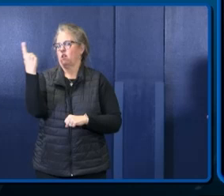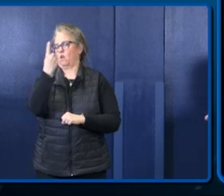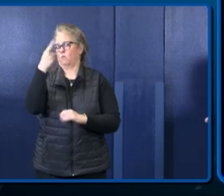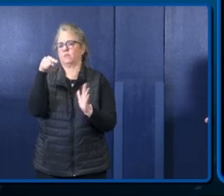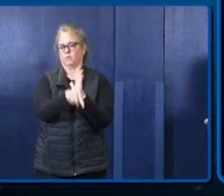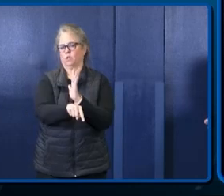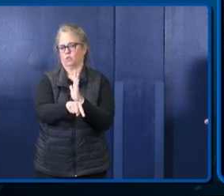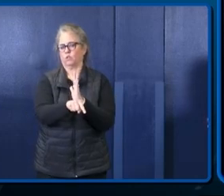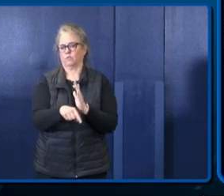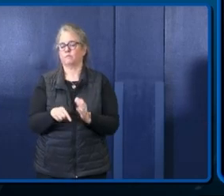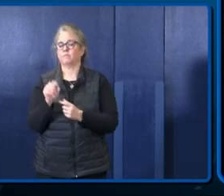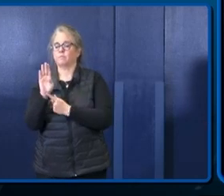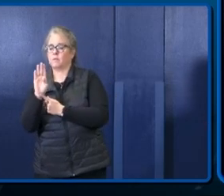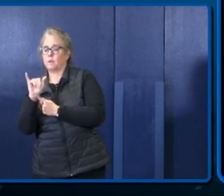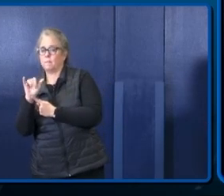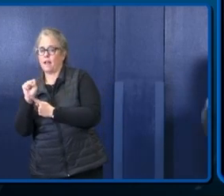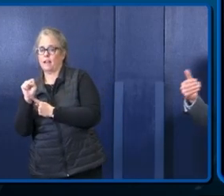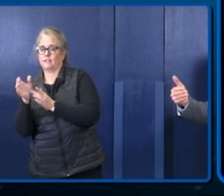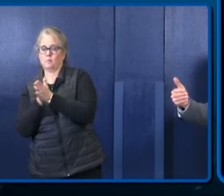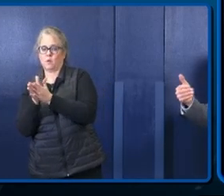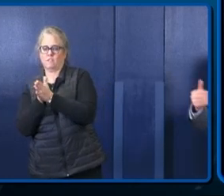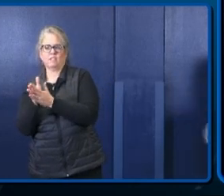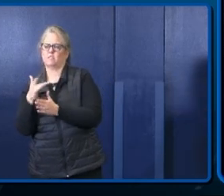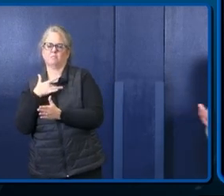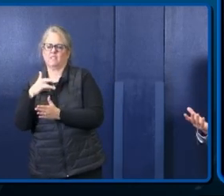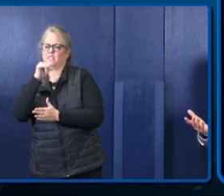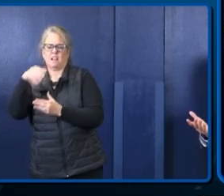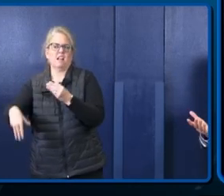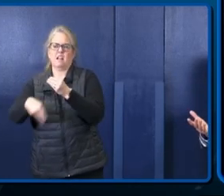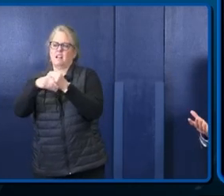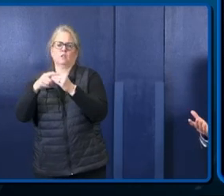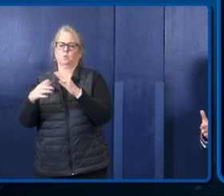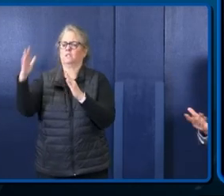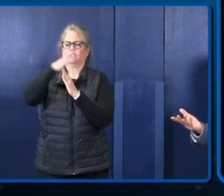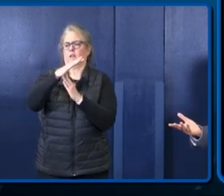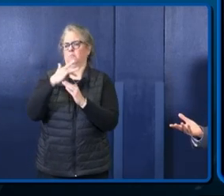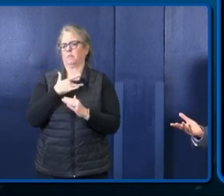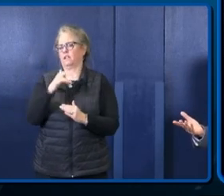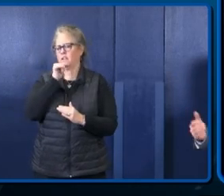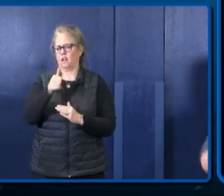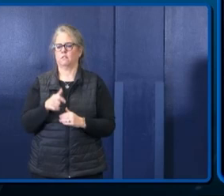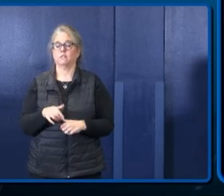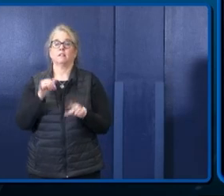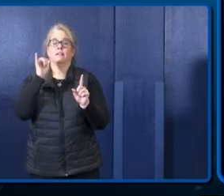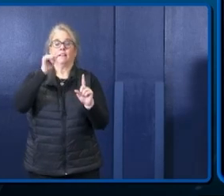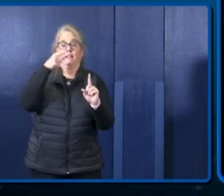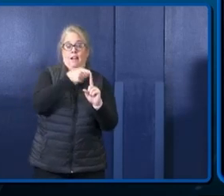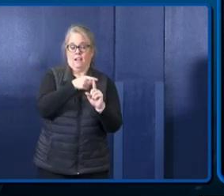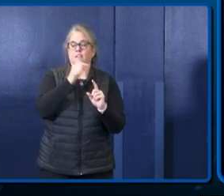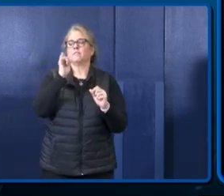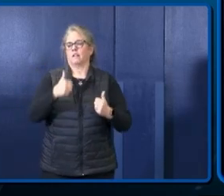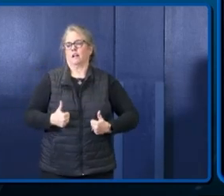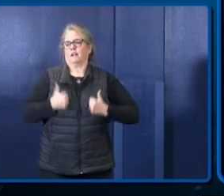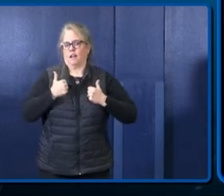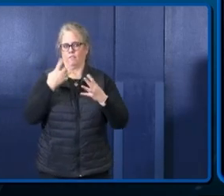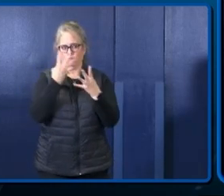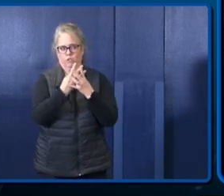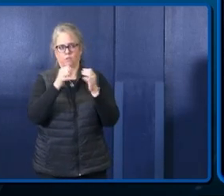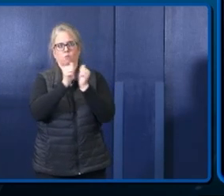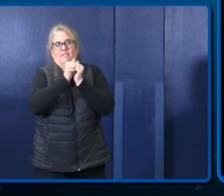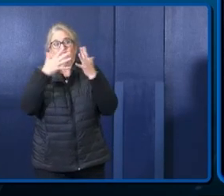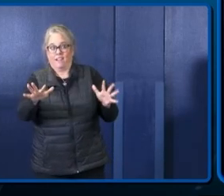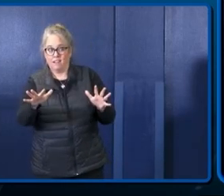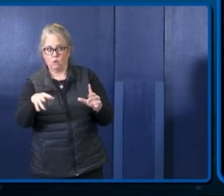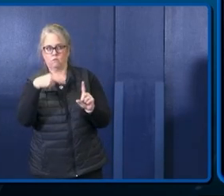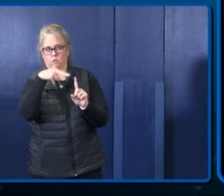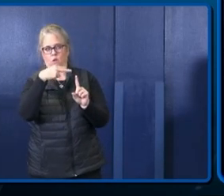not enhance in any way our top end sentencing, which is life in prison without parole potential. So again, they're very low level